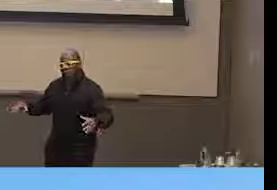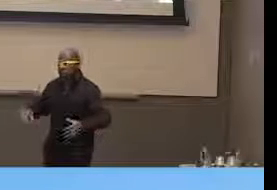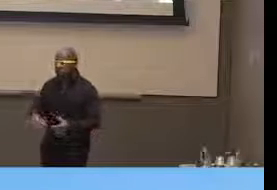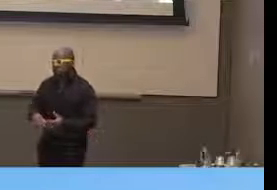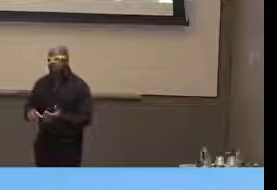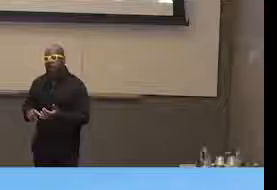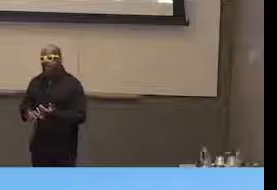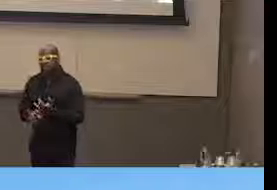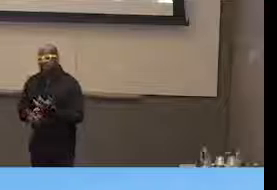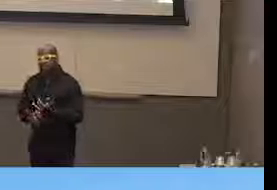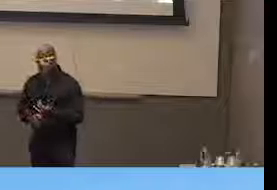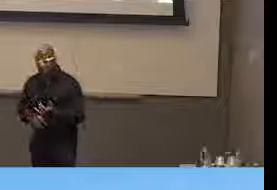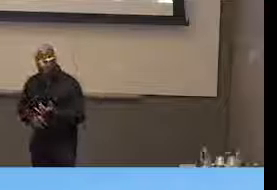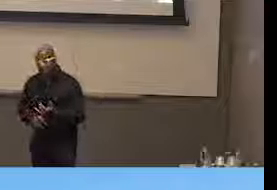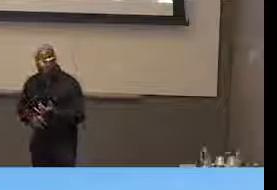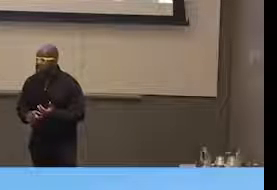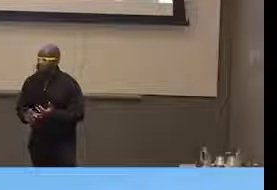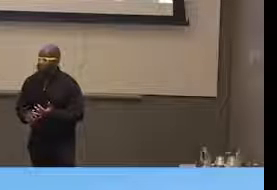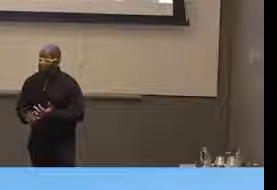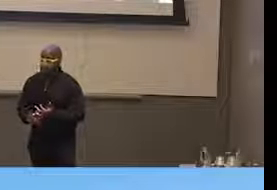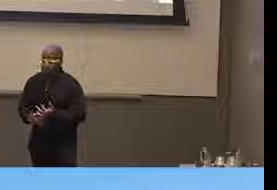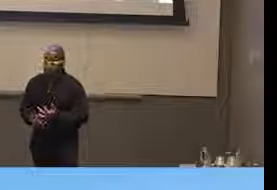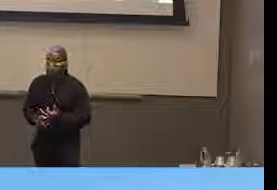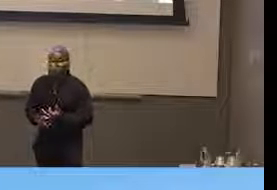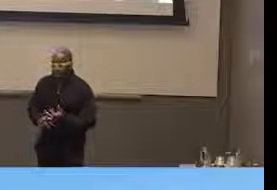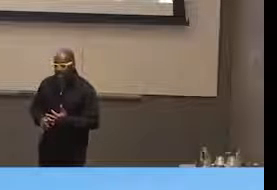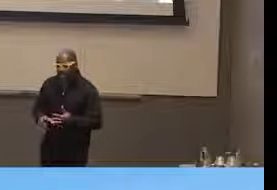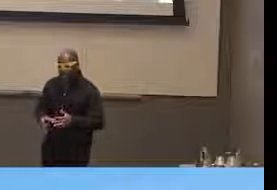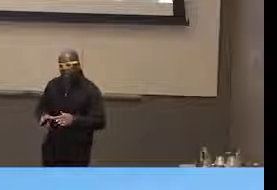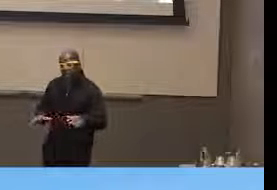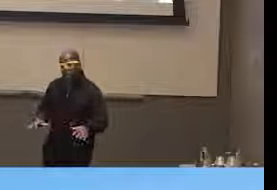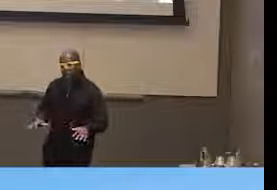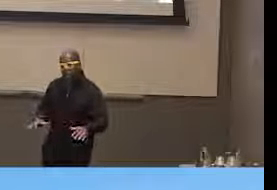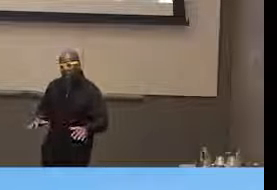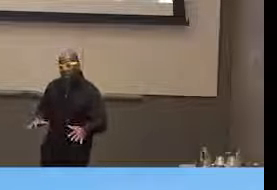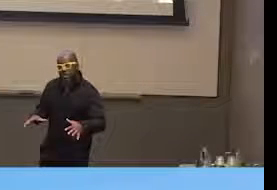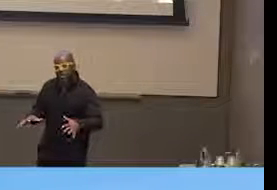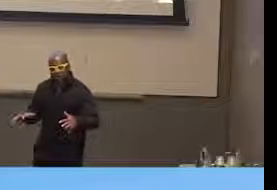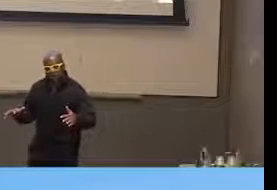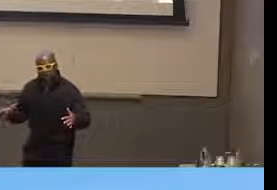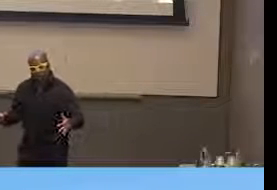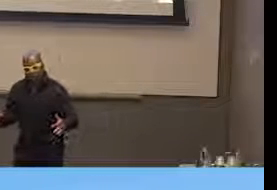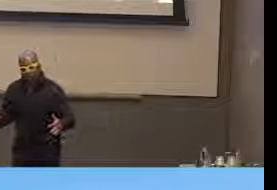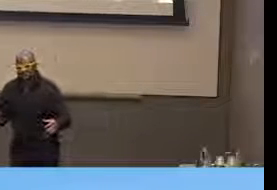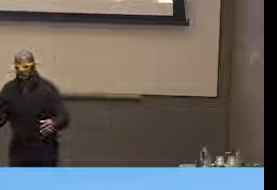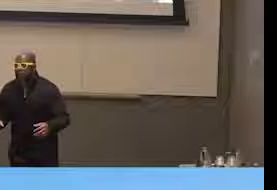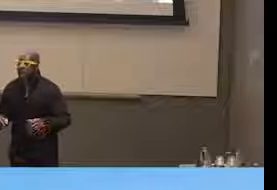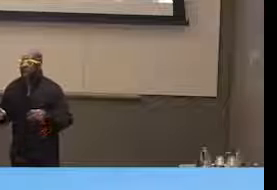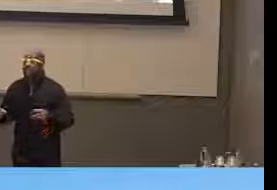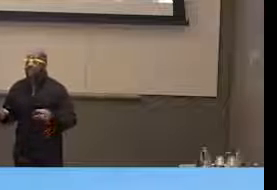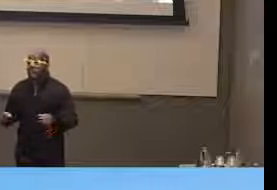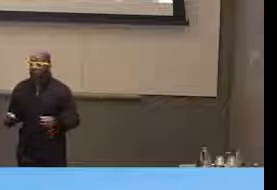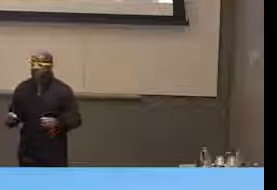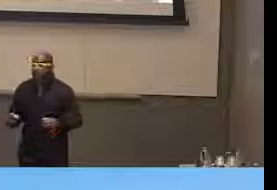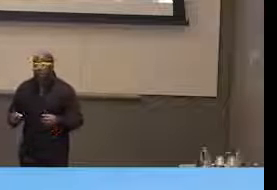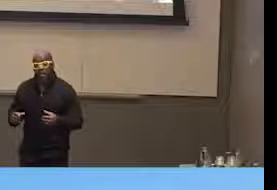gradient of environmental pollution burden as well as socioeconomic status, and found that these areas that tend to be more green, that aren't as